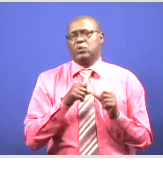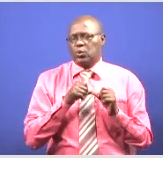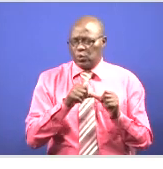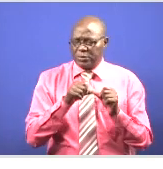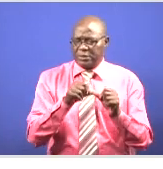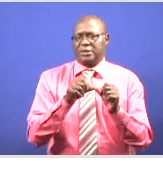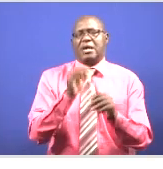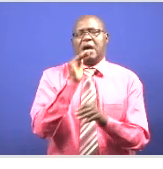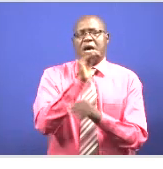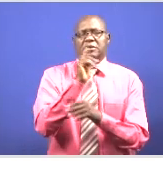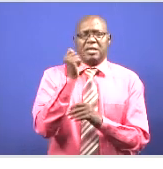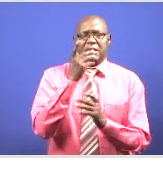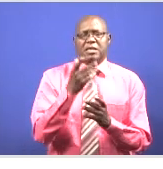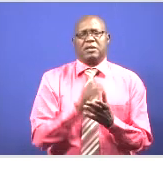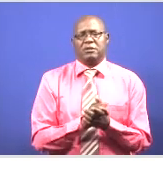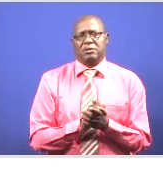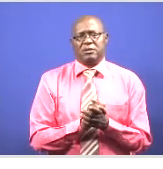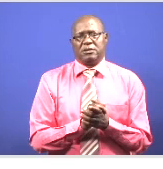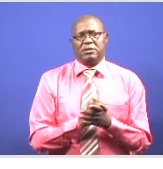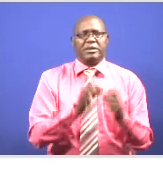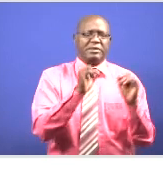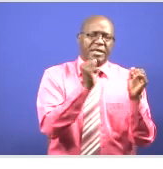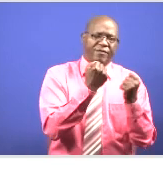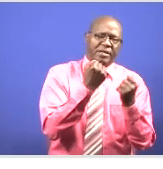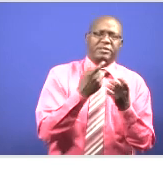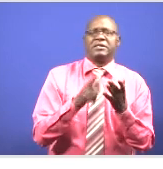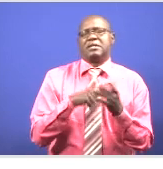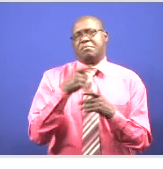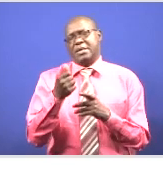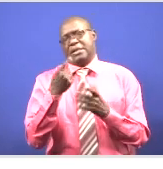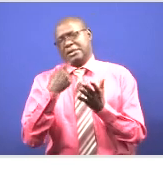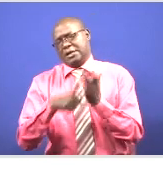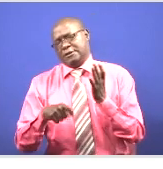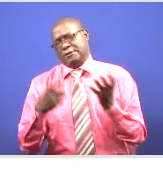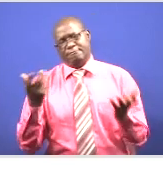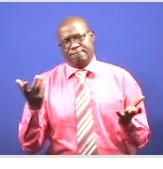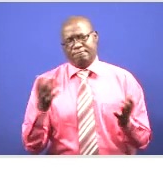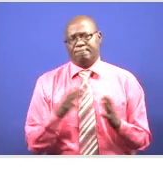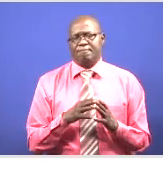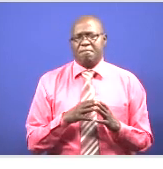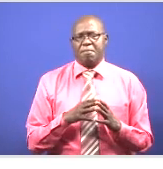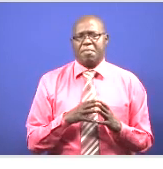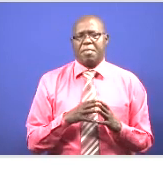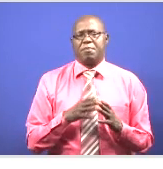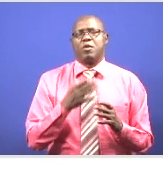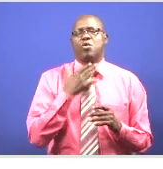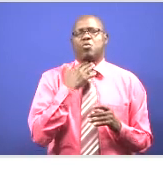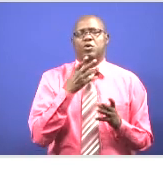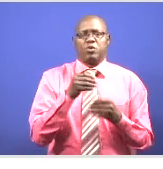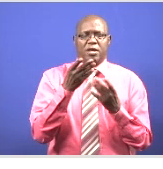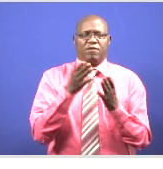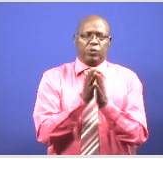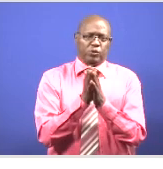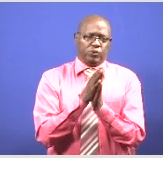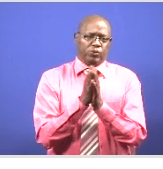urging Kenyans on savings and paying of taxes, you know. I want to give you a story. Let me give you a